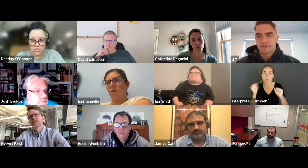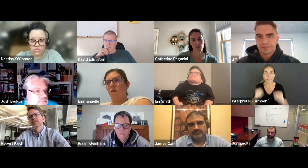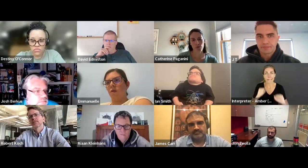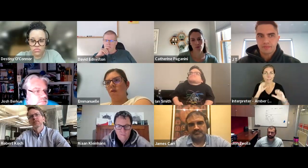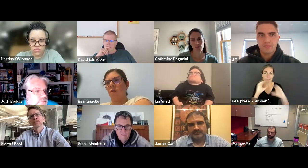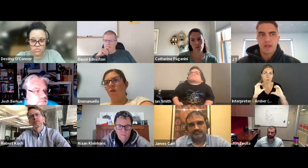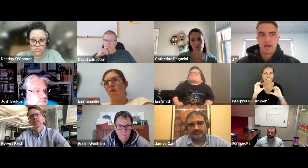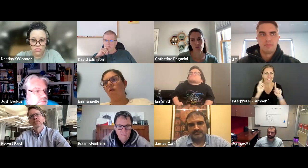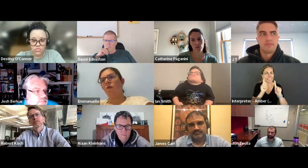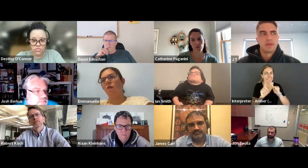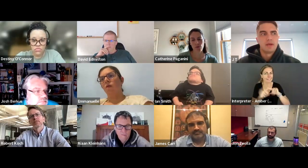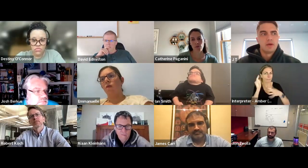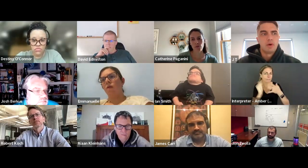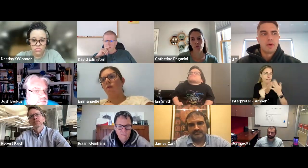ideas?